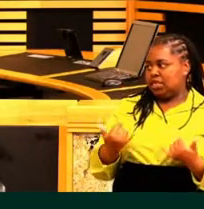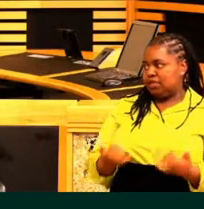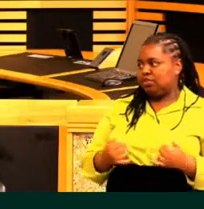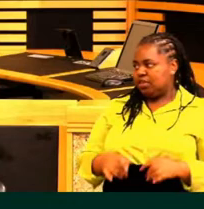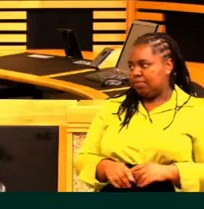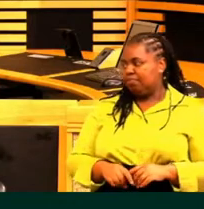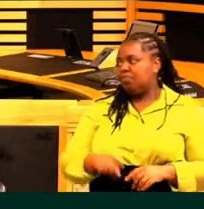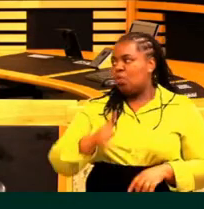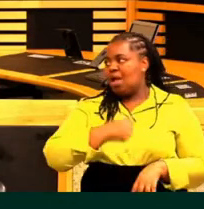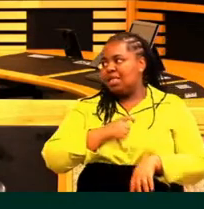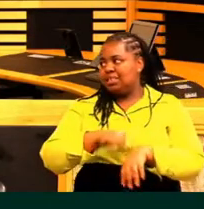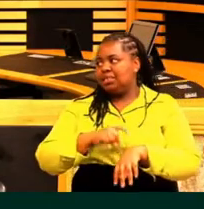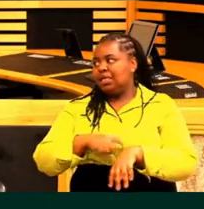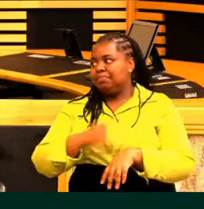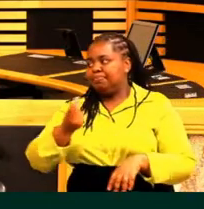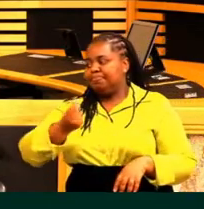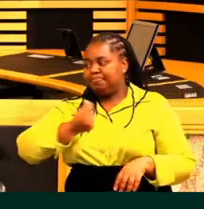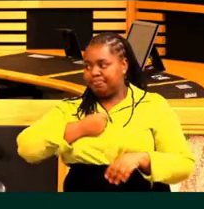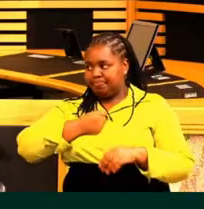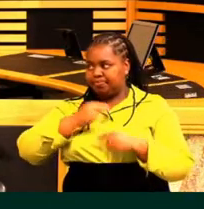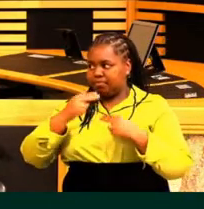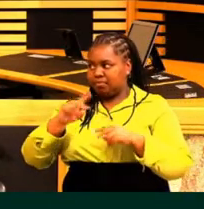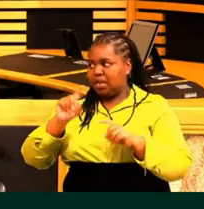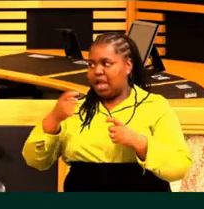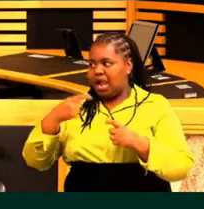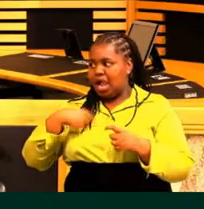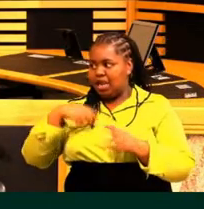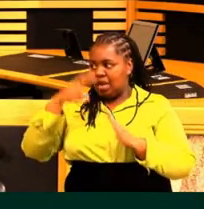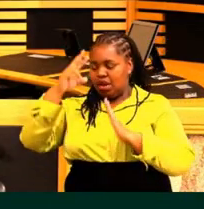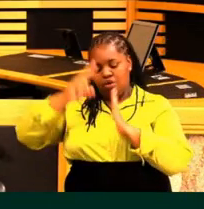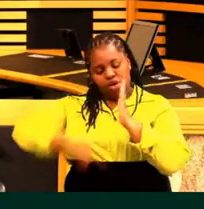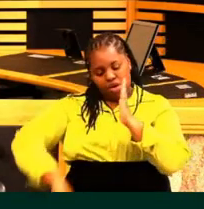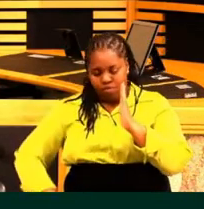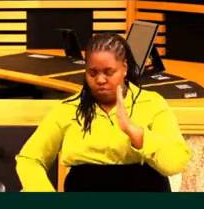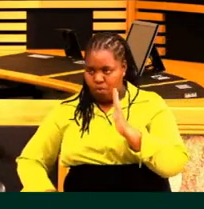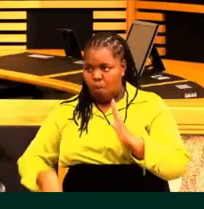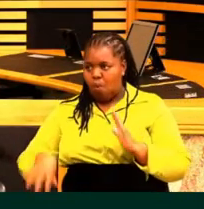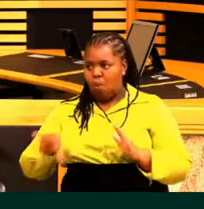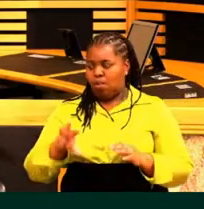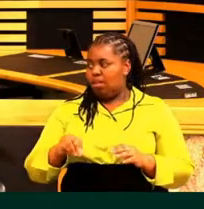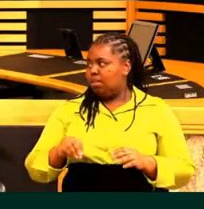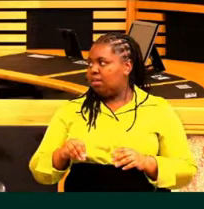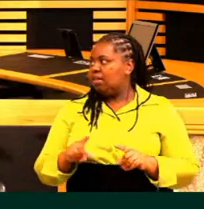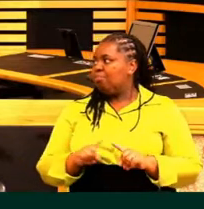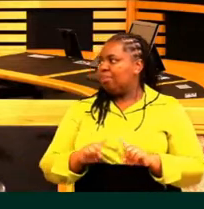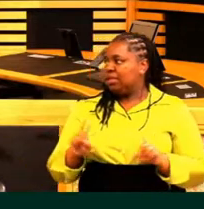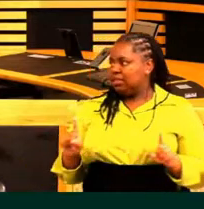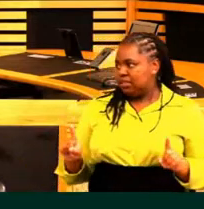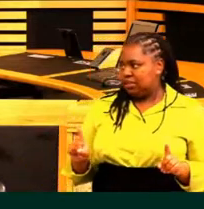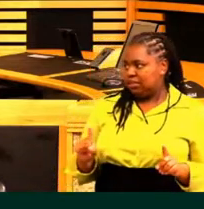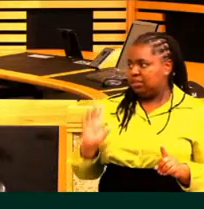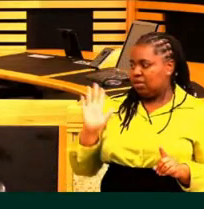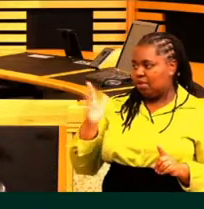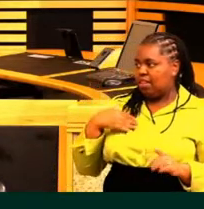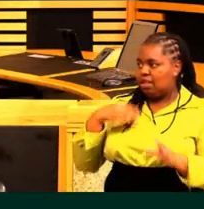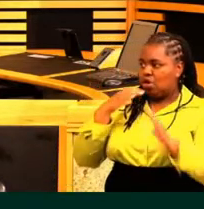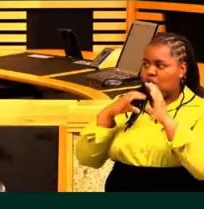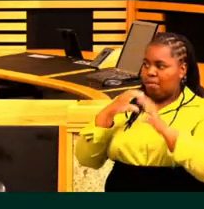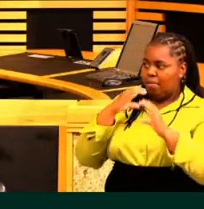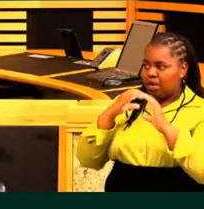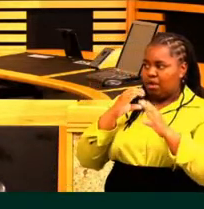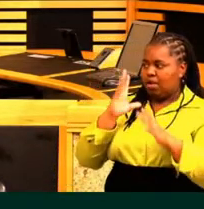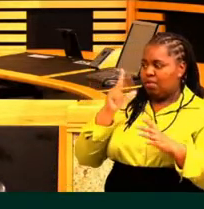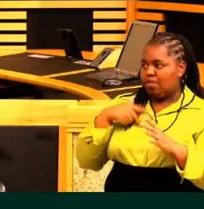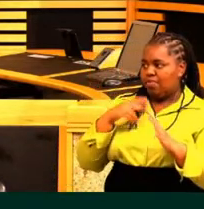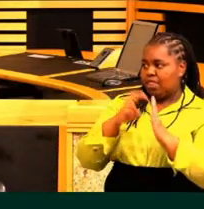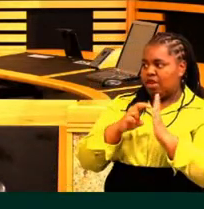uh because of time constraints I will not be able to read all the resolutions but they will be communicated in terms of